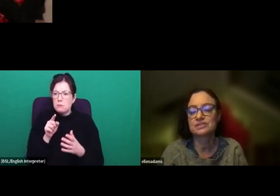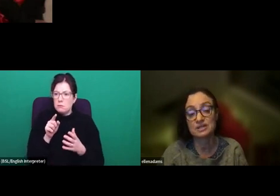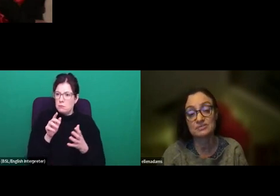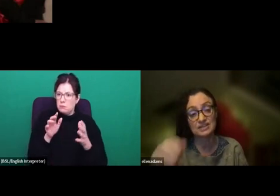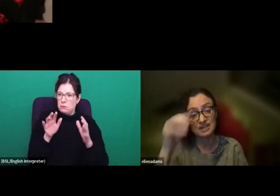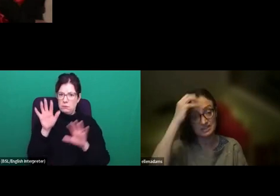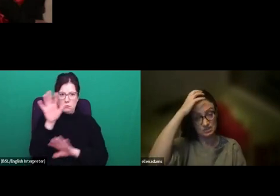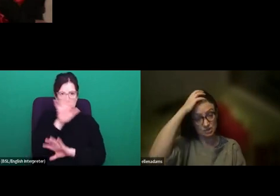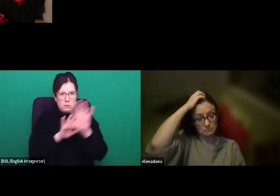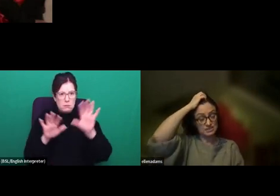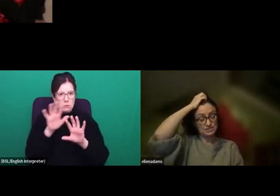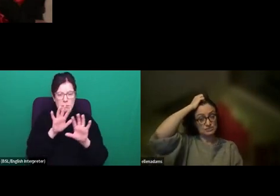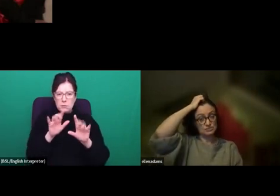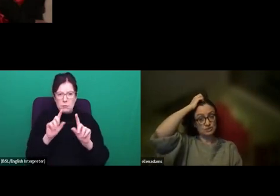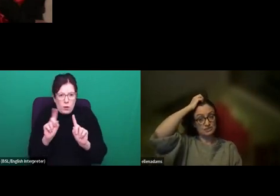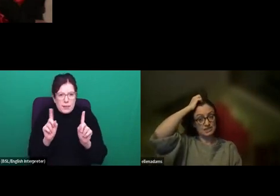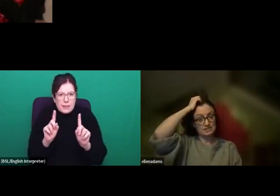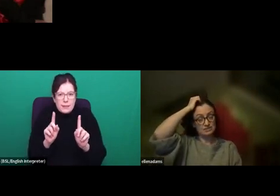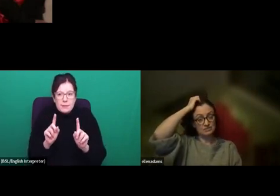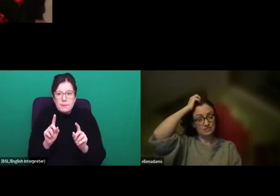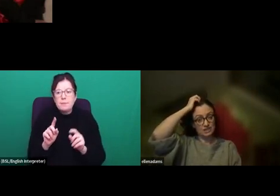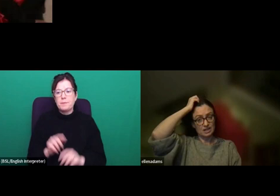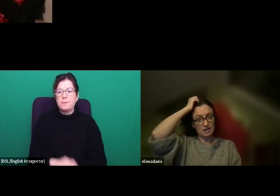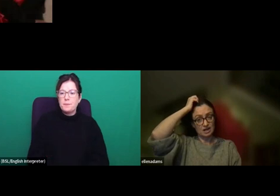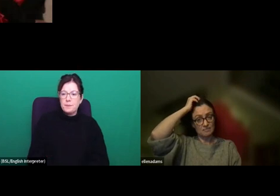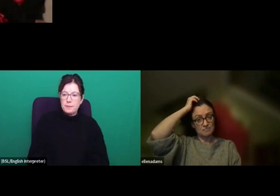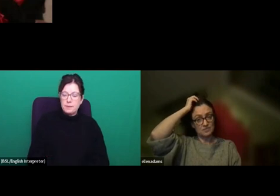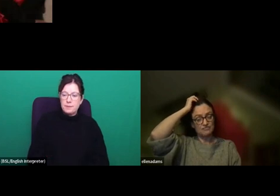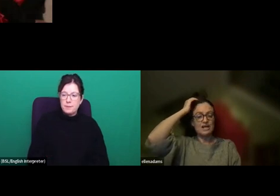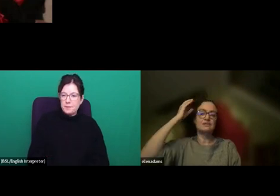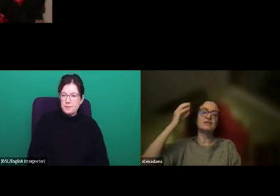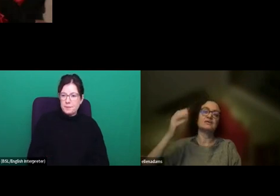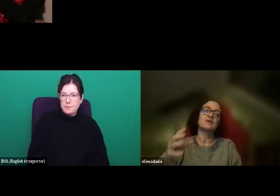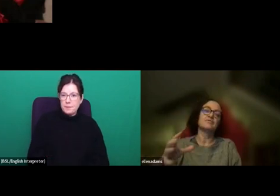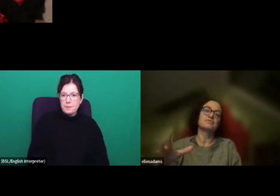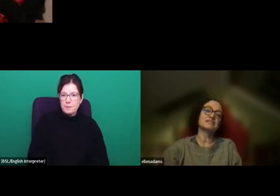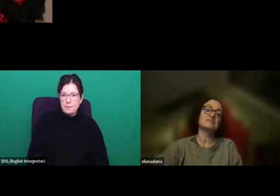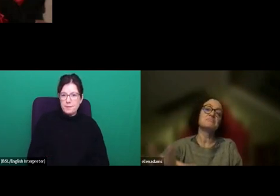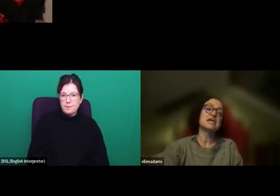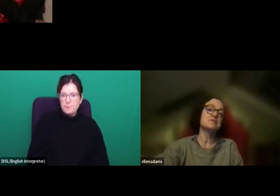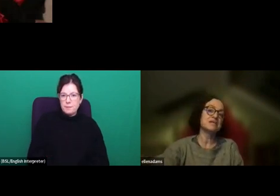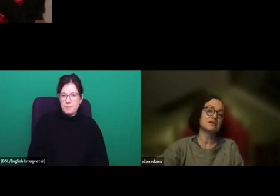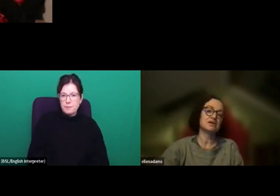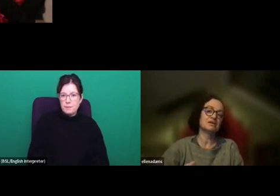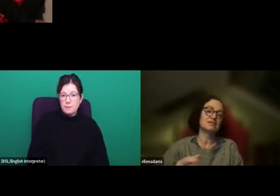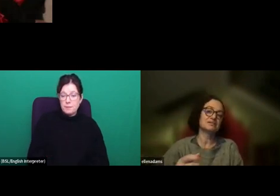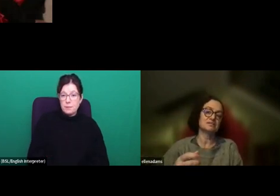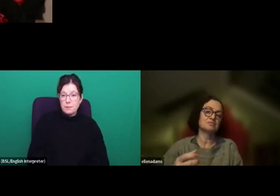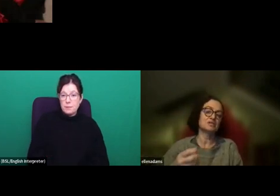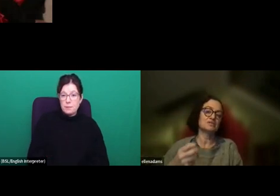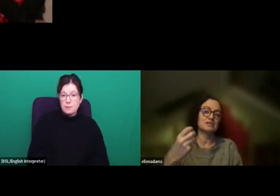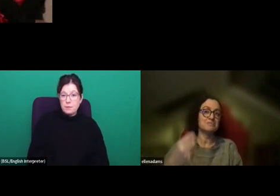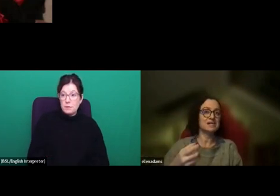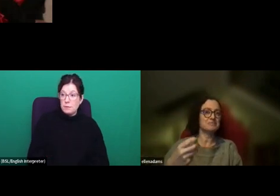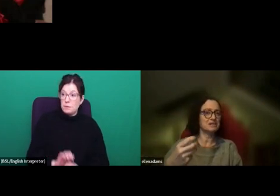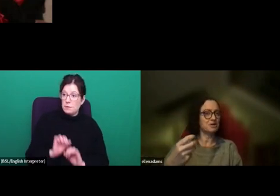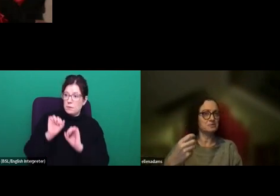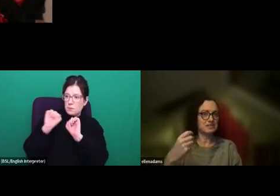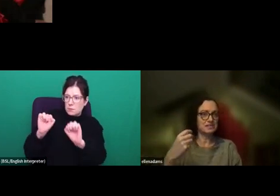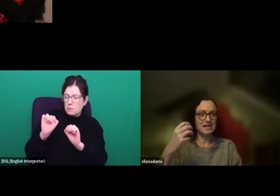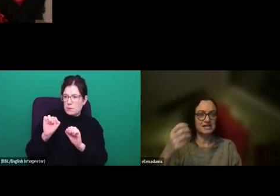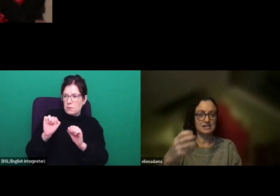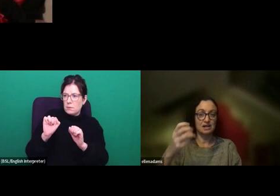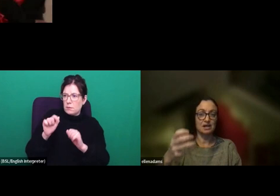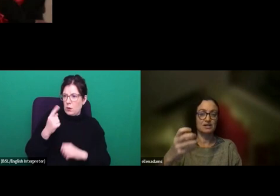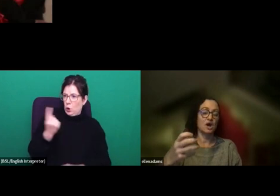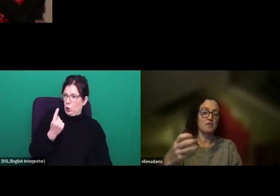been preserved. And then the compositional context of the fact that this may be Dionysus because he may have been